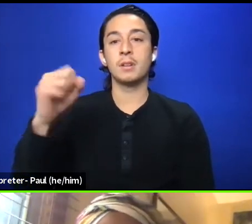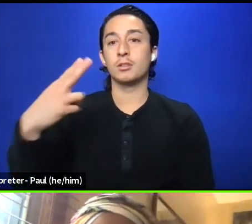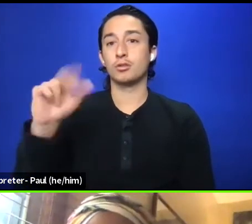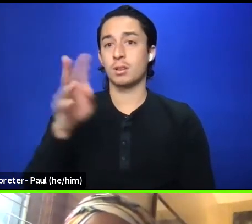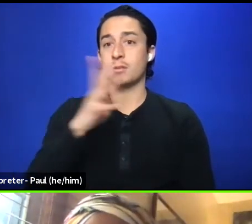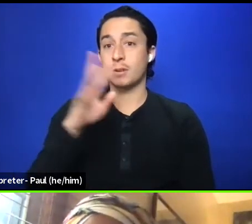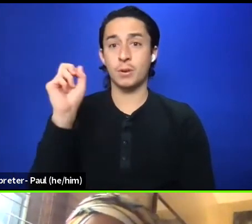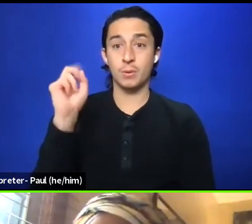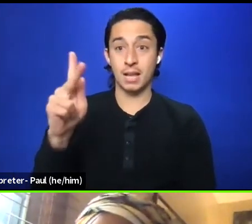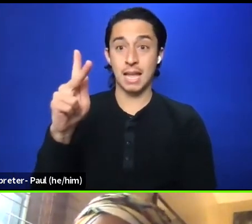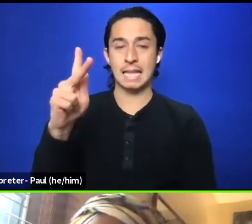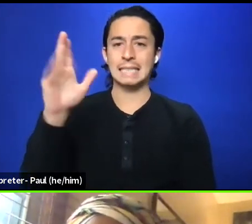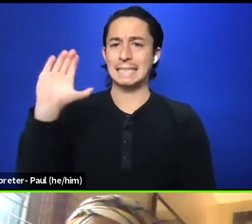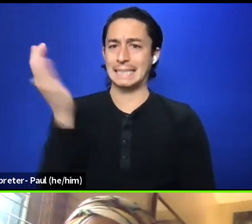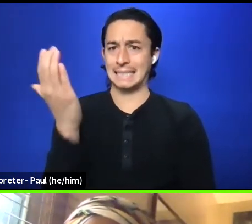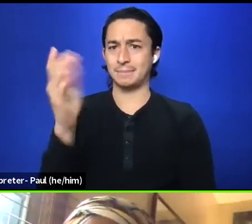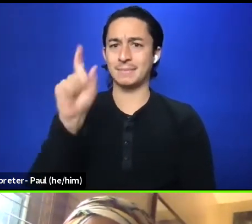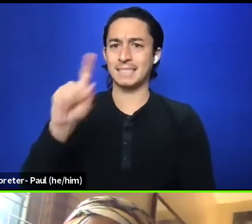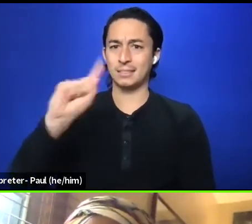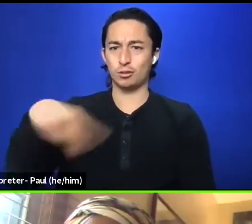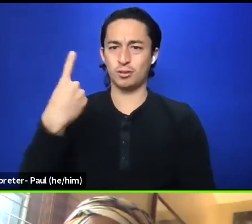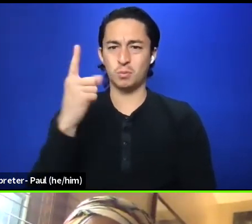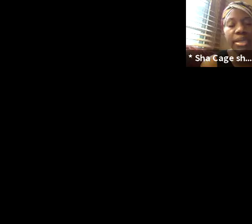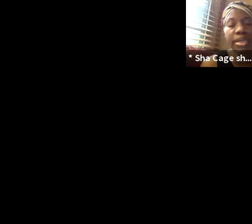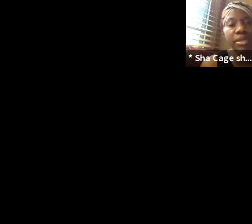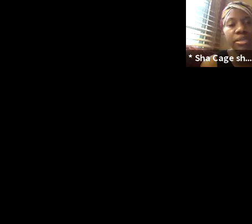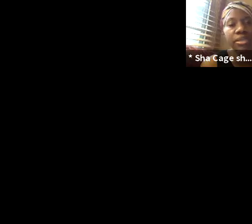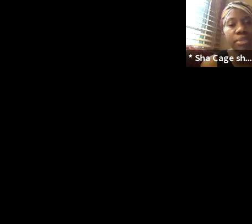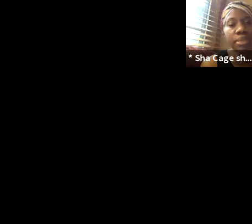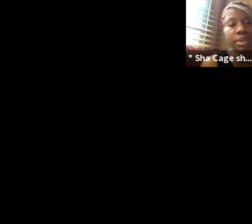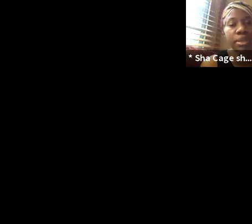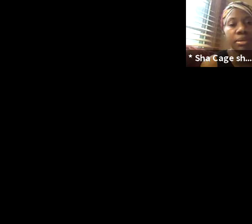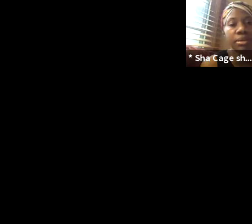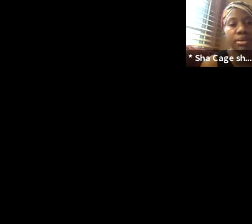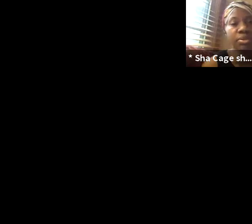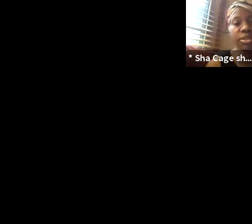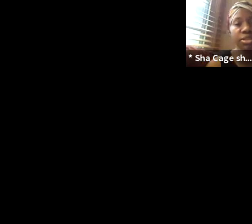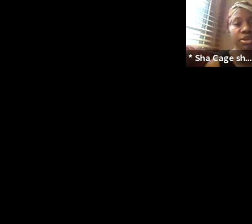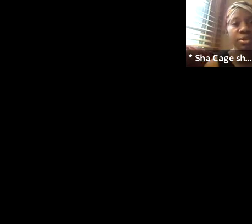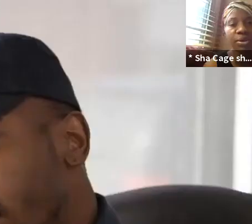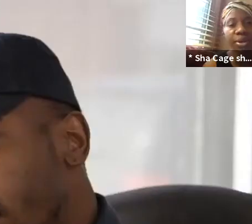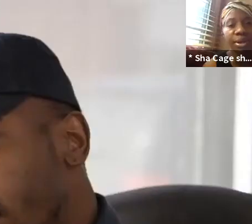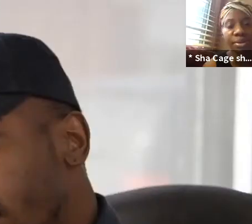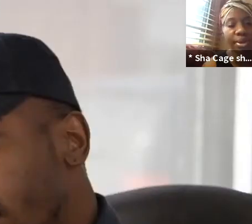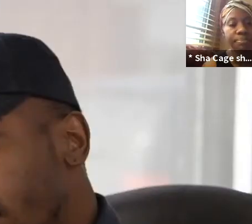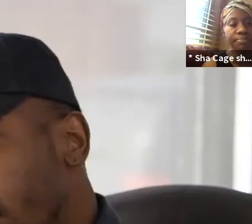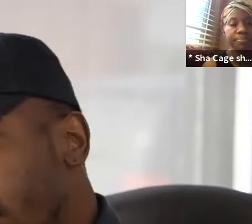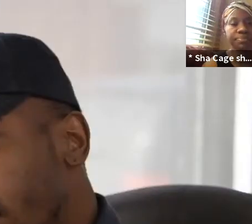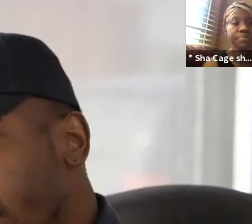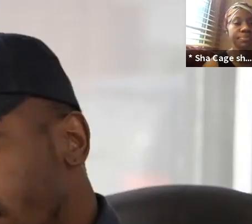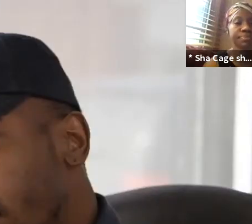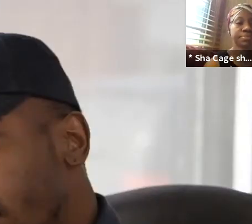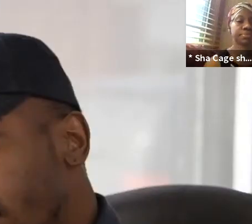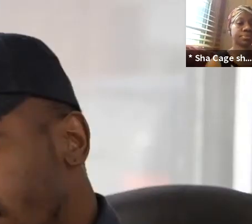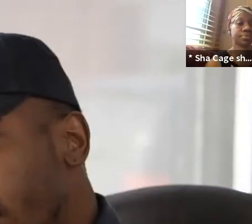Okay. It looks like they need just a minute. Anton, this might be, oh, it looks like you're going. Okay.